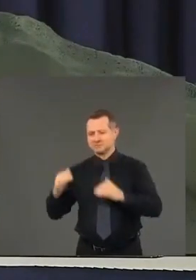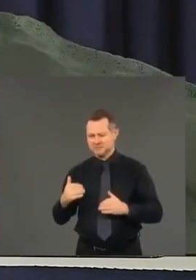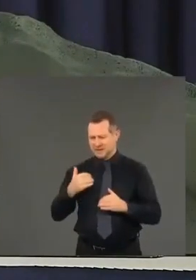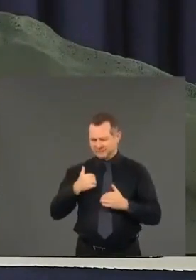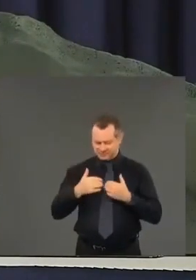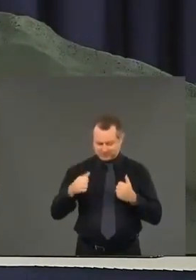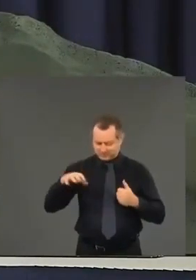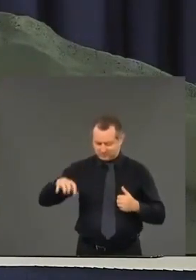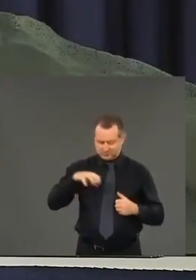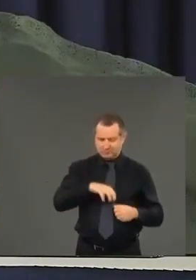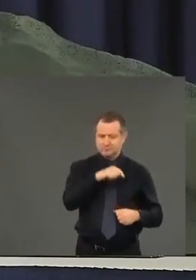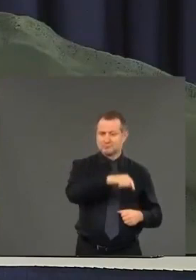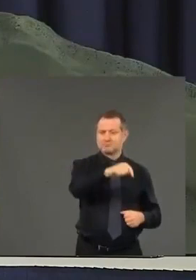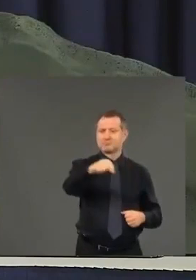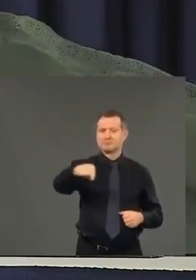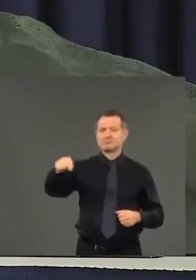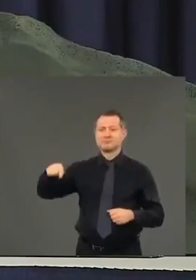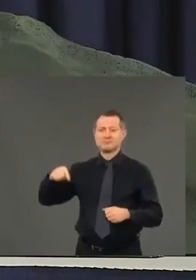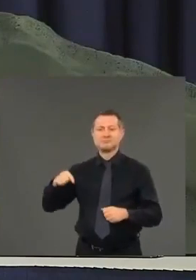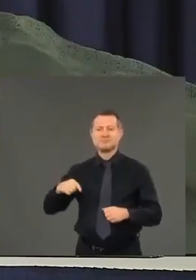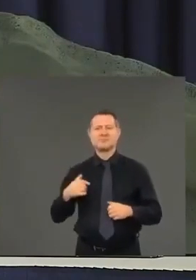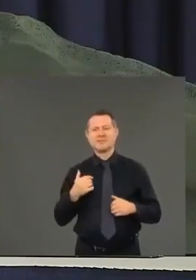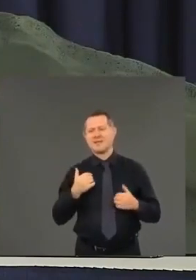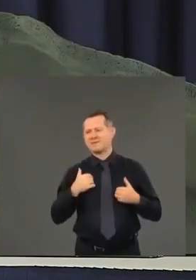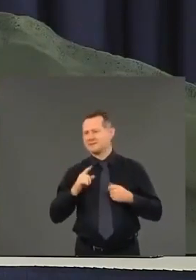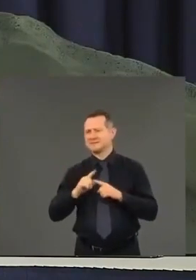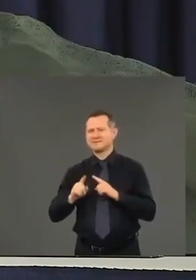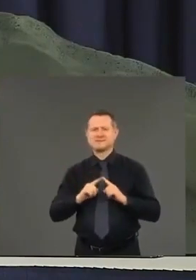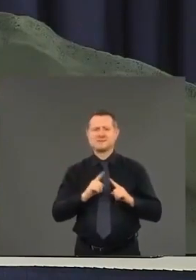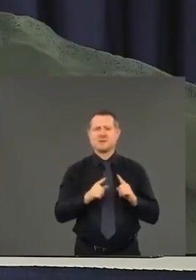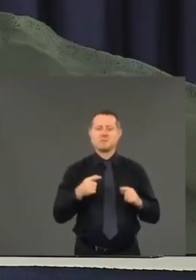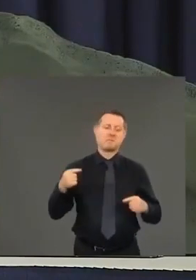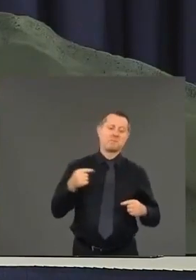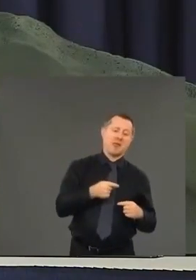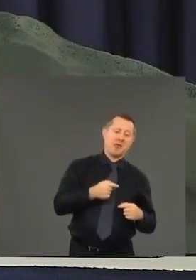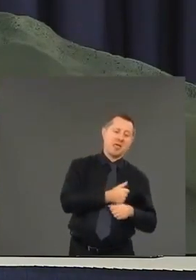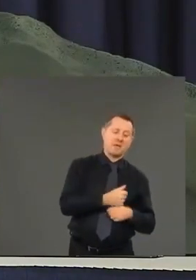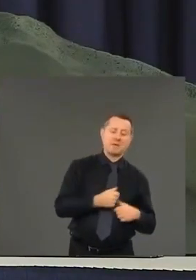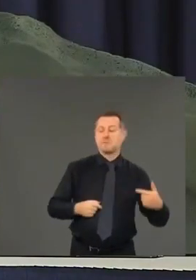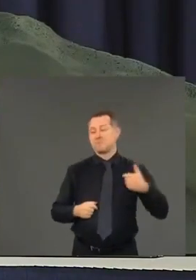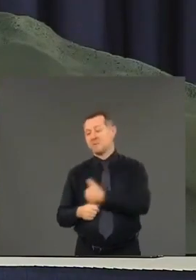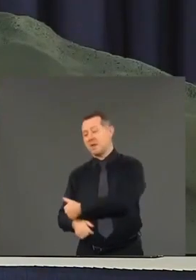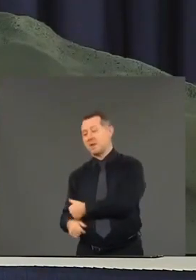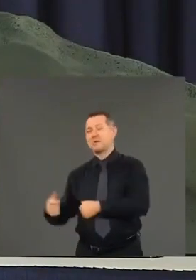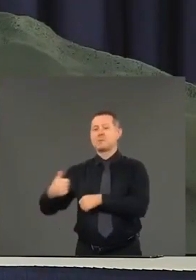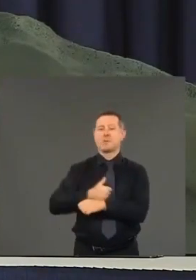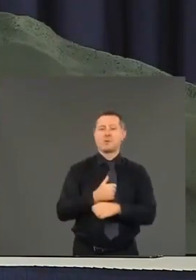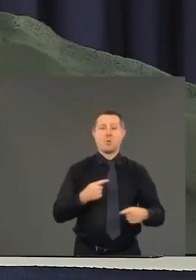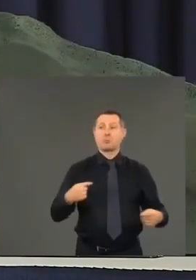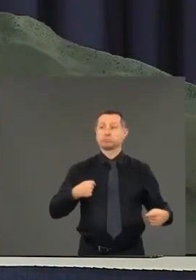And there are a range of blame game going on, pointing fingers.